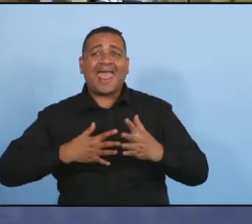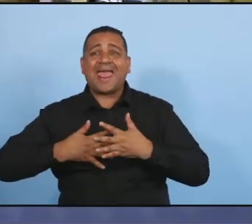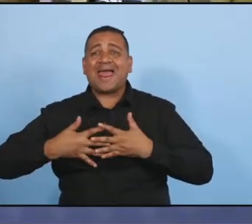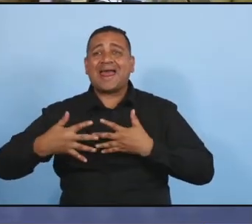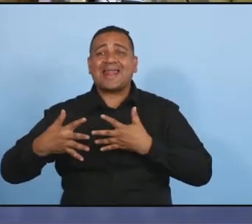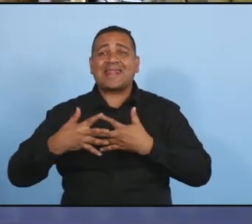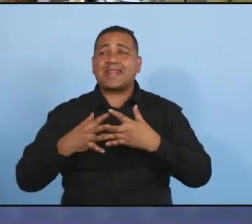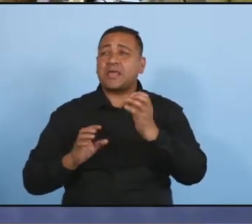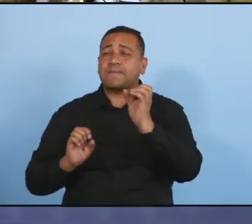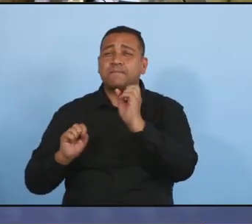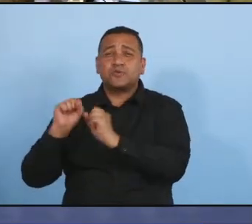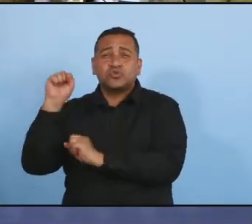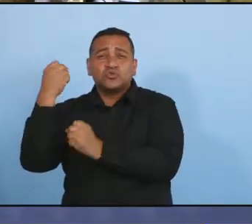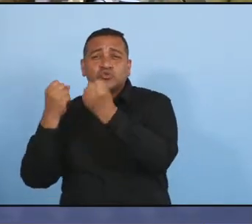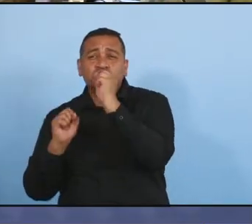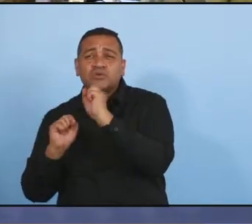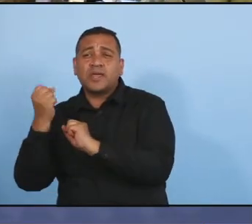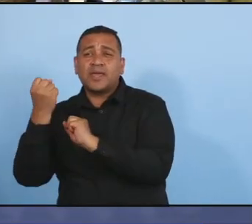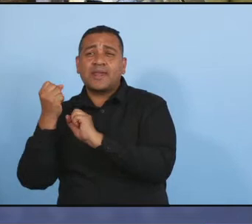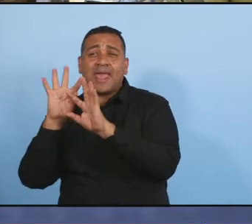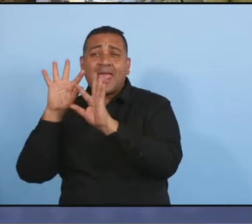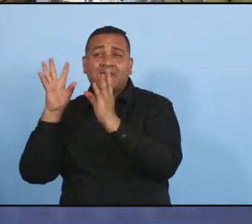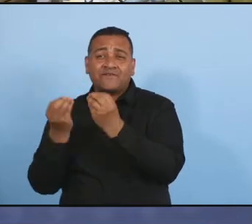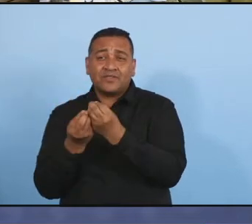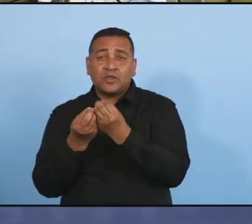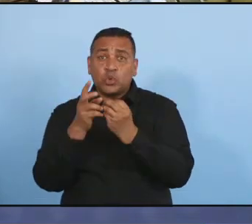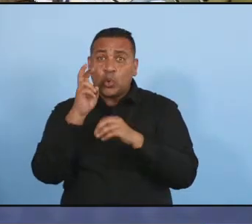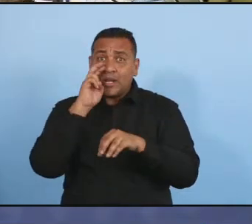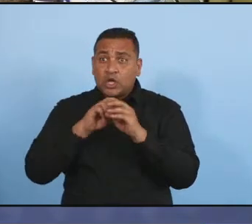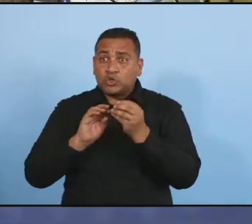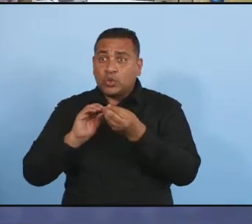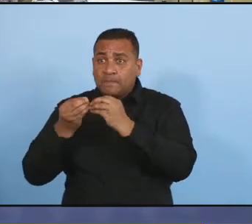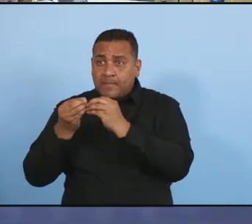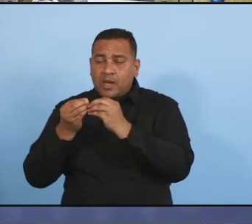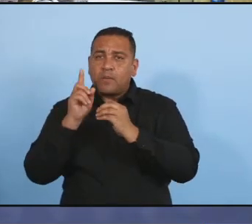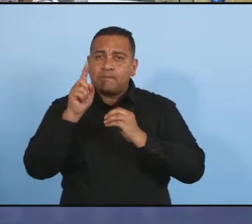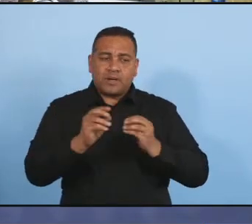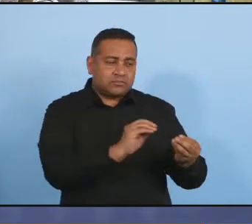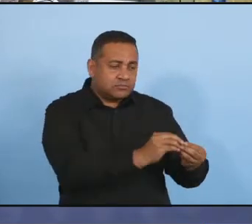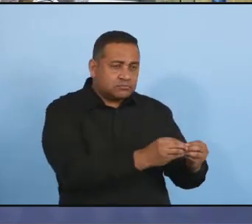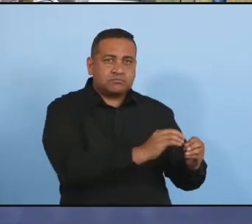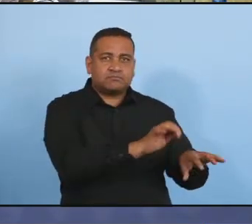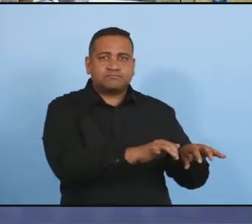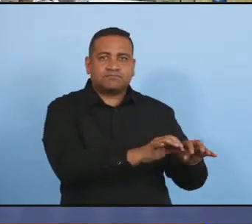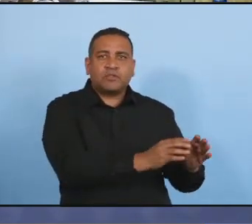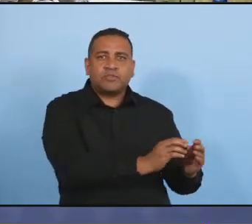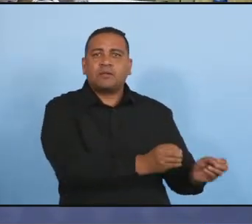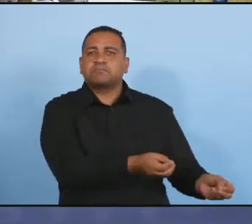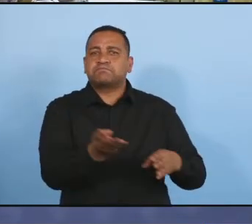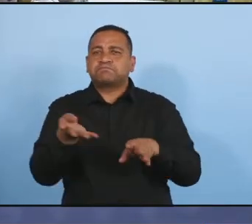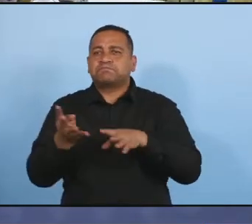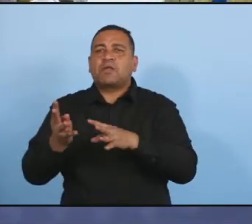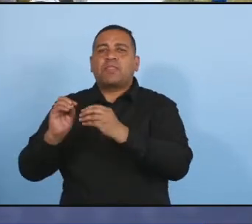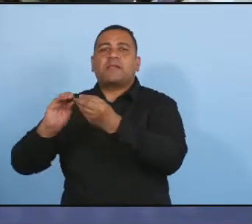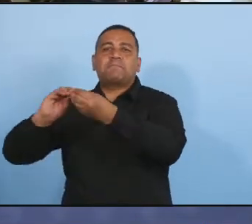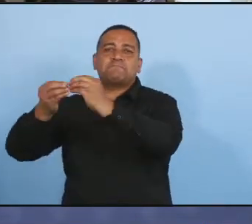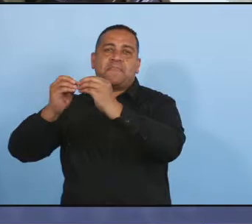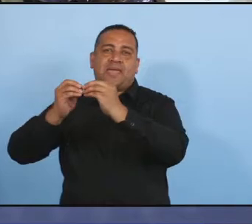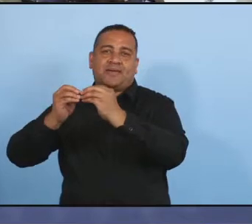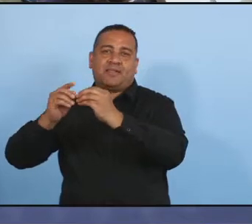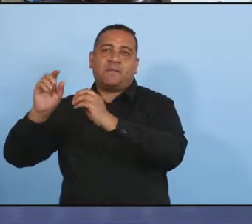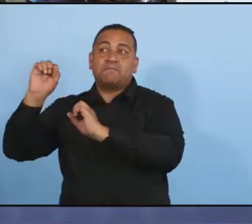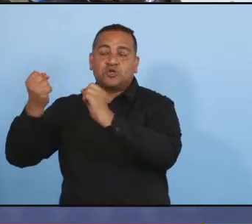device, whatever. Everything needs to be made. And then it looks fabulous, I must say. For myself,